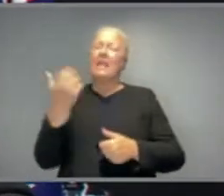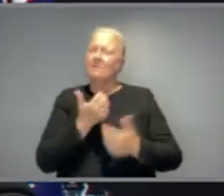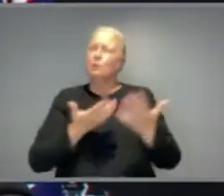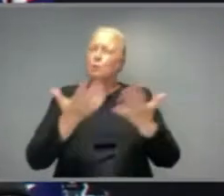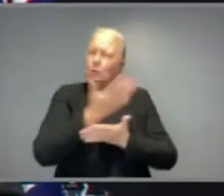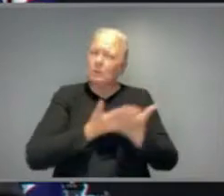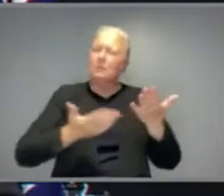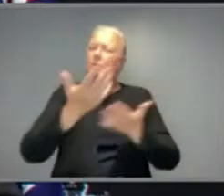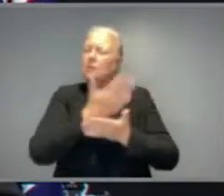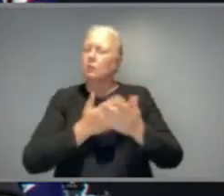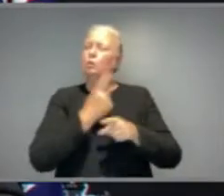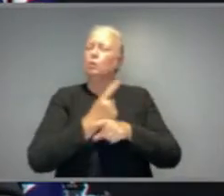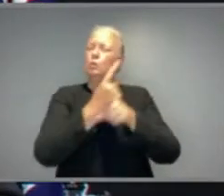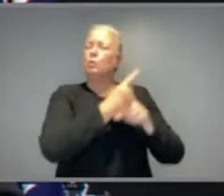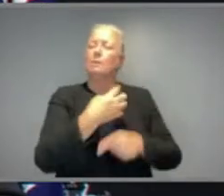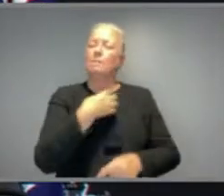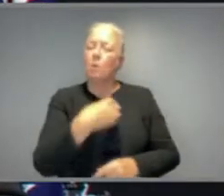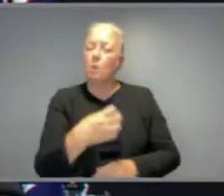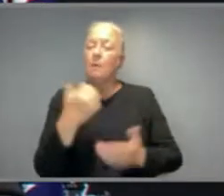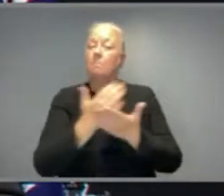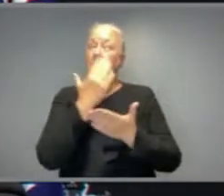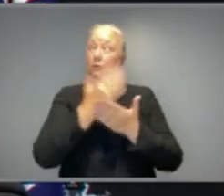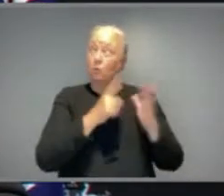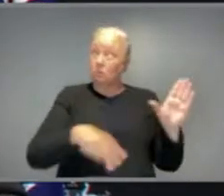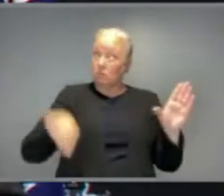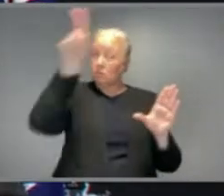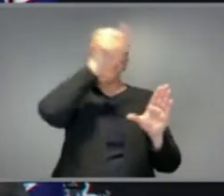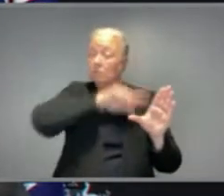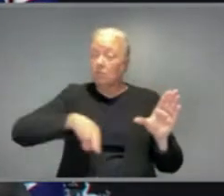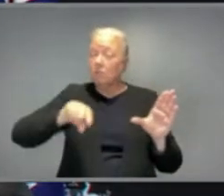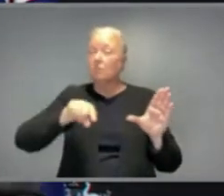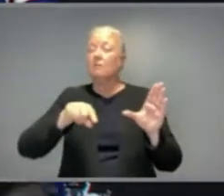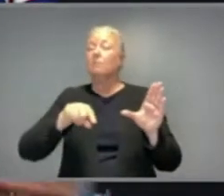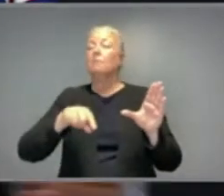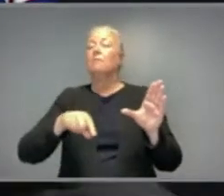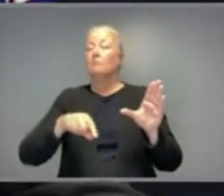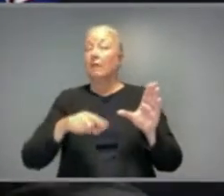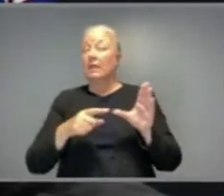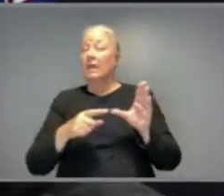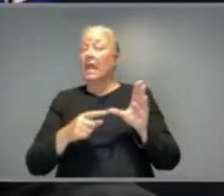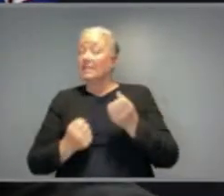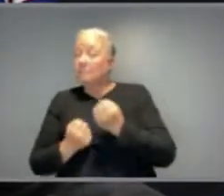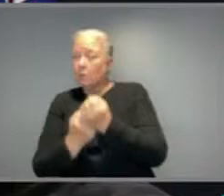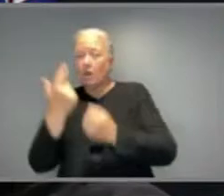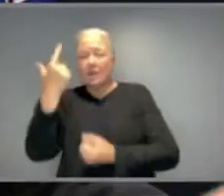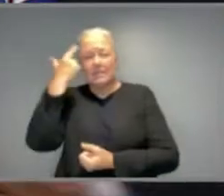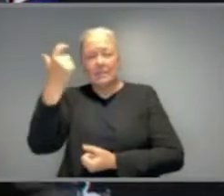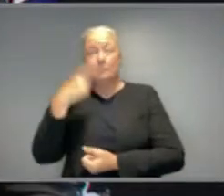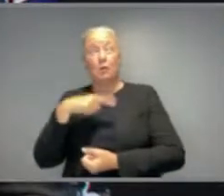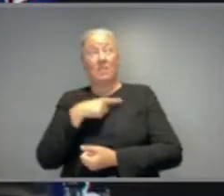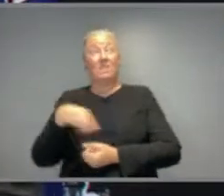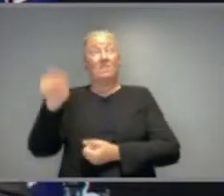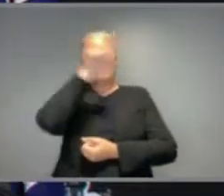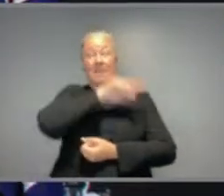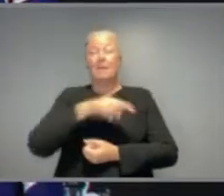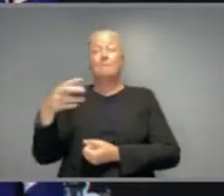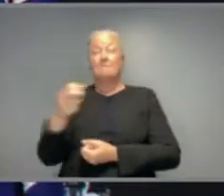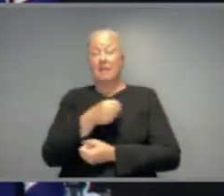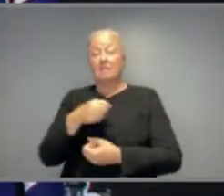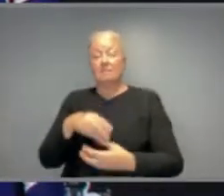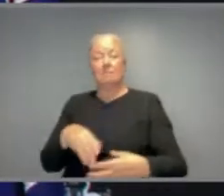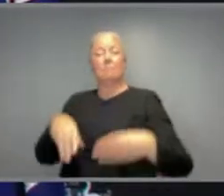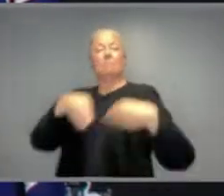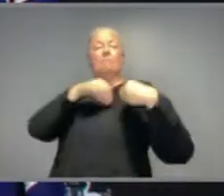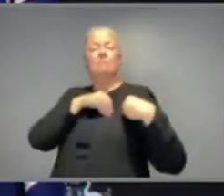the states and territories are supportive of those, because they're the ones who have to do it. As a federal government, I